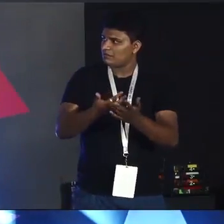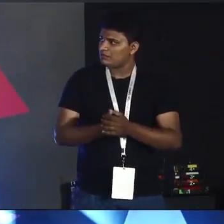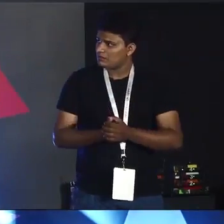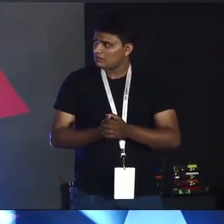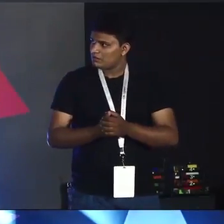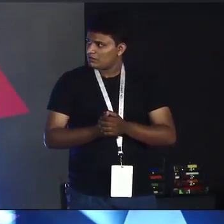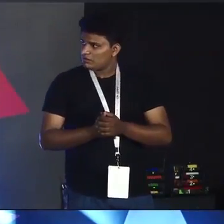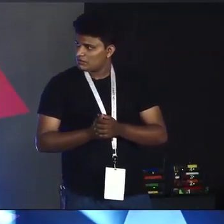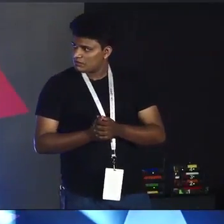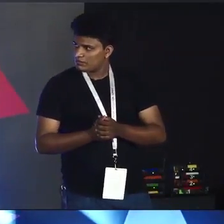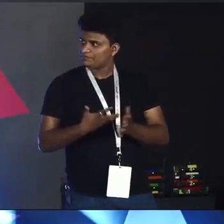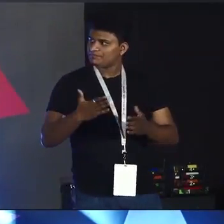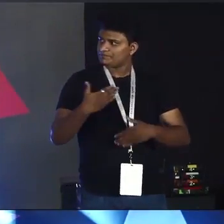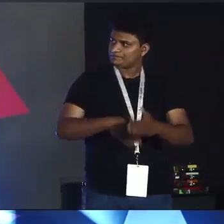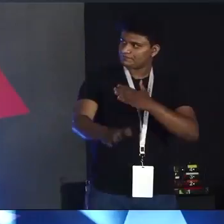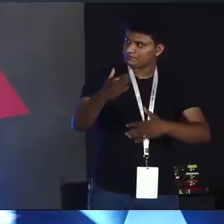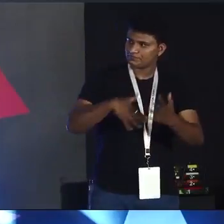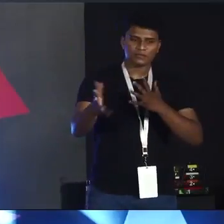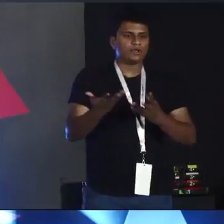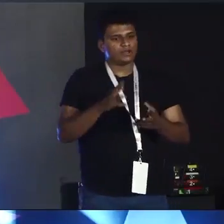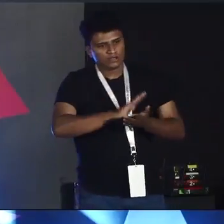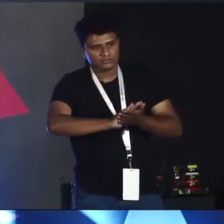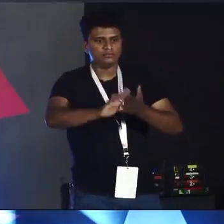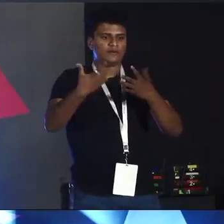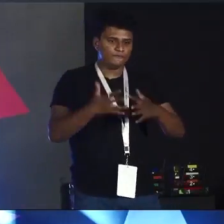sorted, neatly done, and then it is given as a family pack.